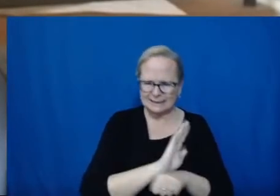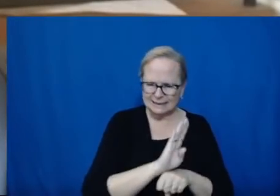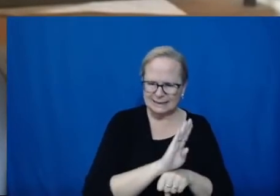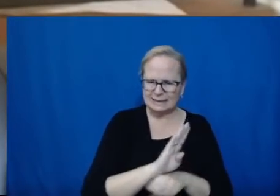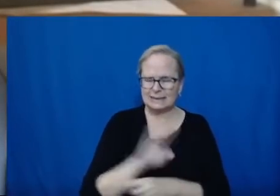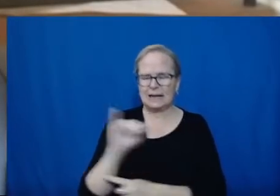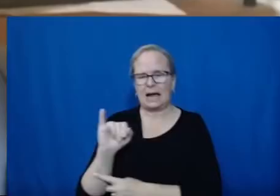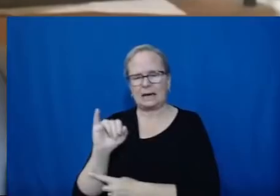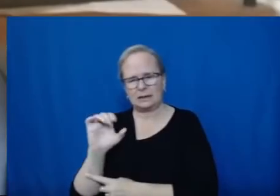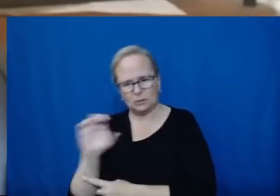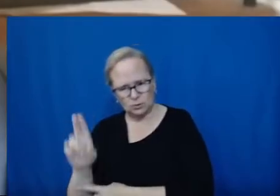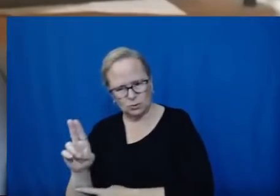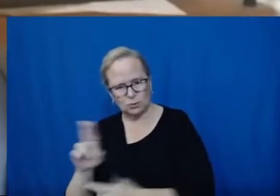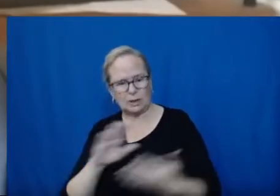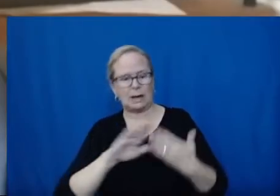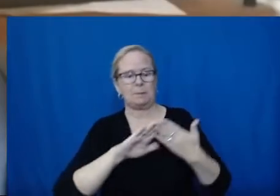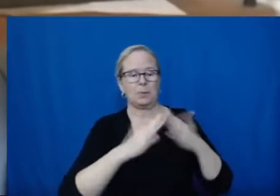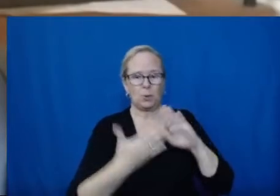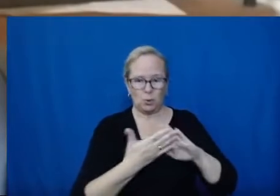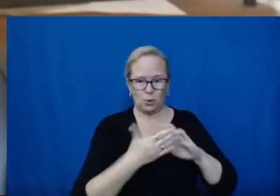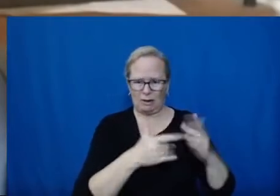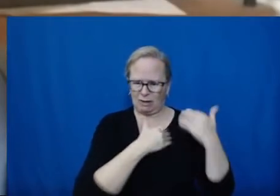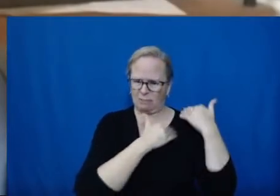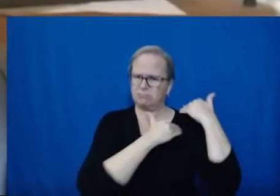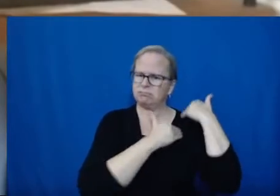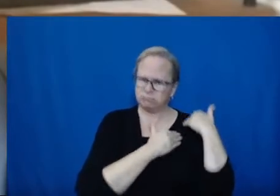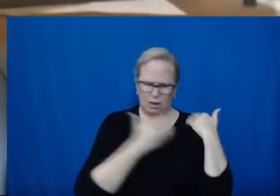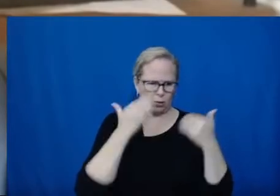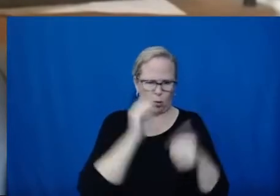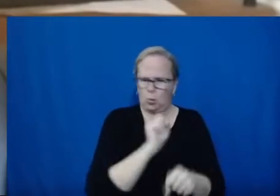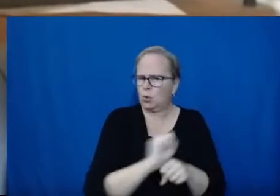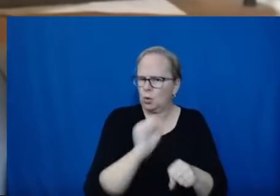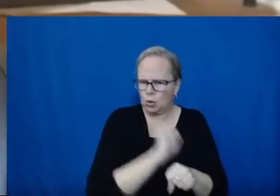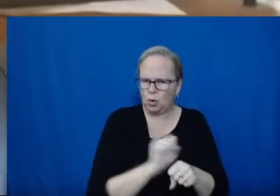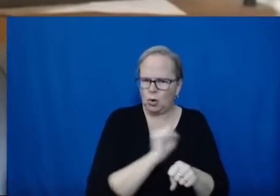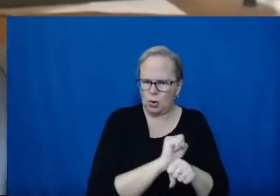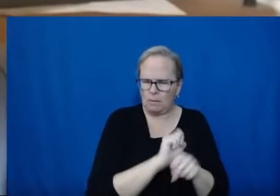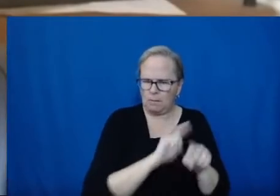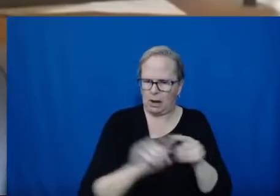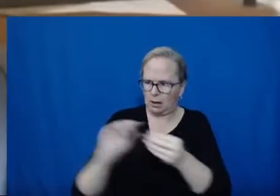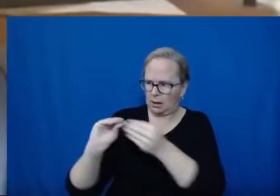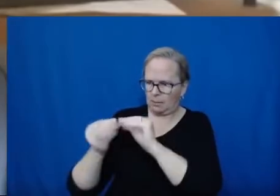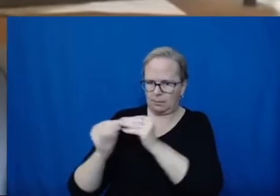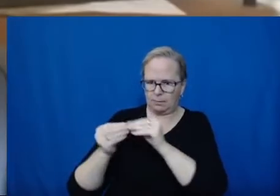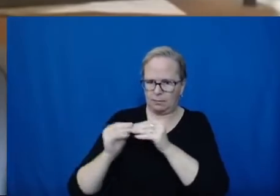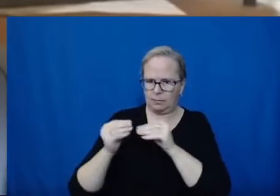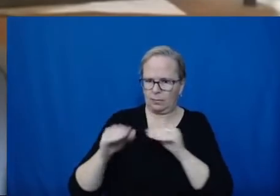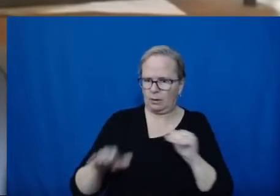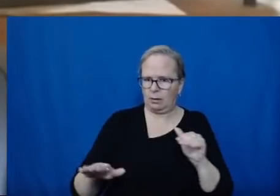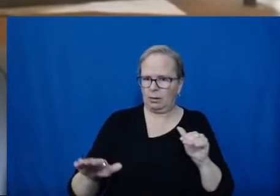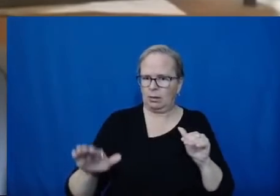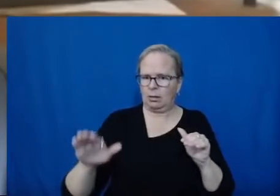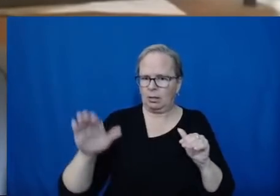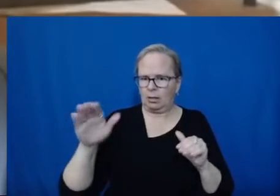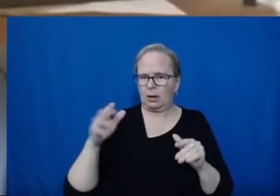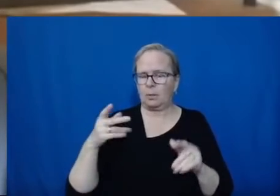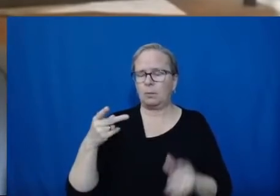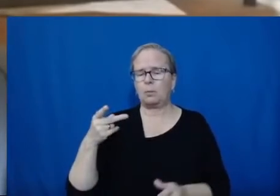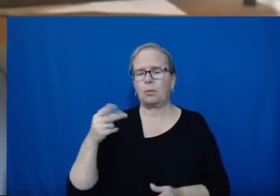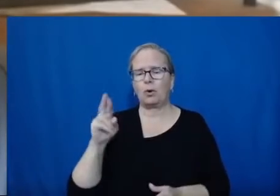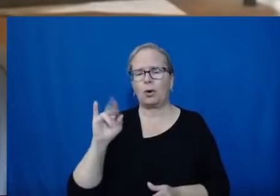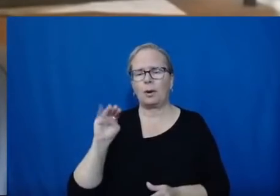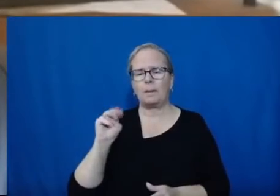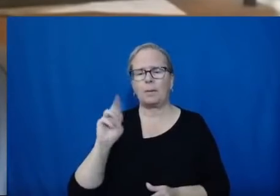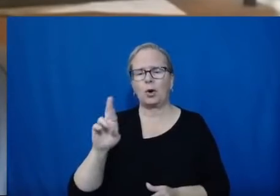insane increase in workload at the moment. With the ever-increasing numbers, and even the Premier saying that rural Northern Alberta is the least vaccinated and causing the spread in this